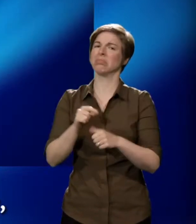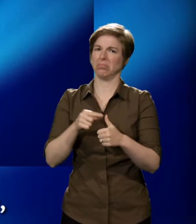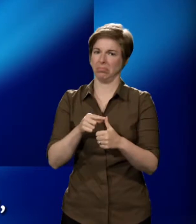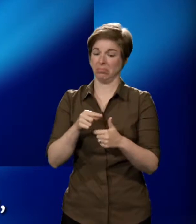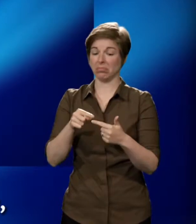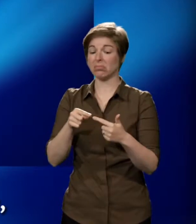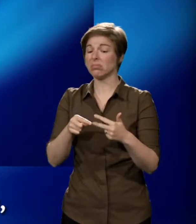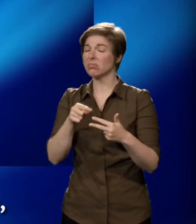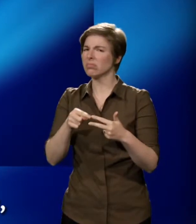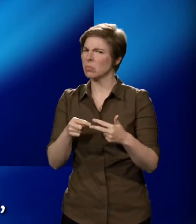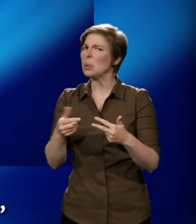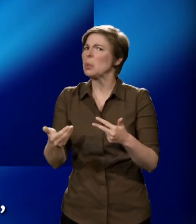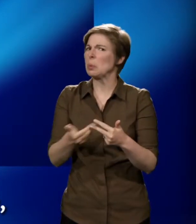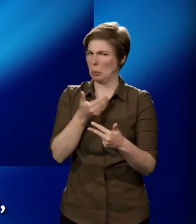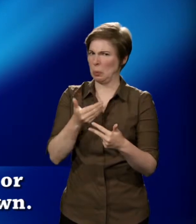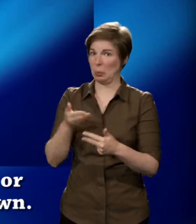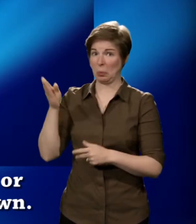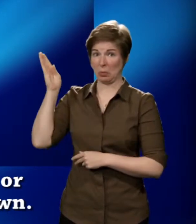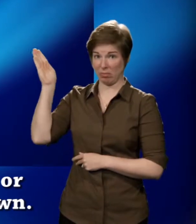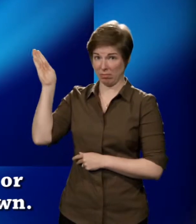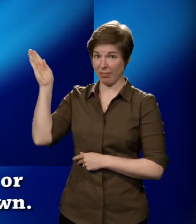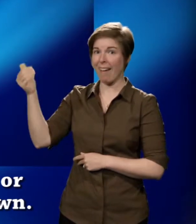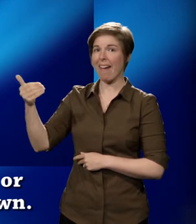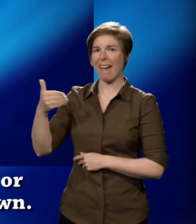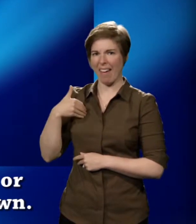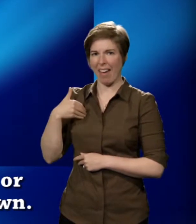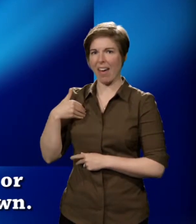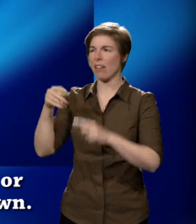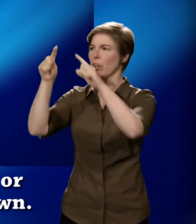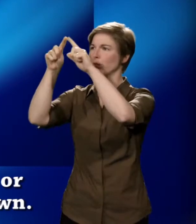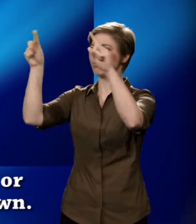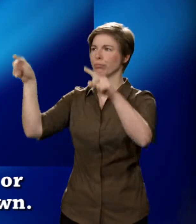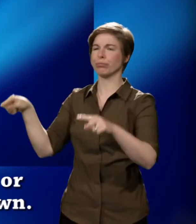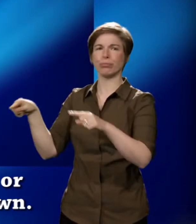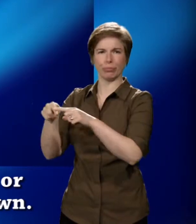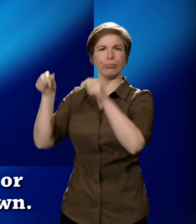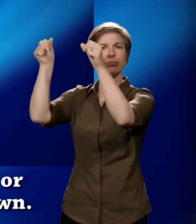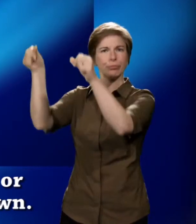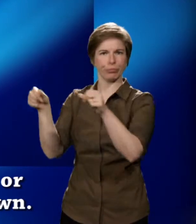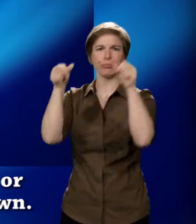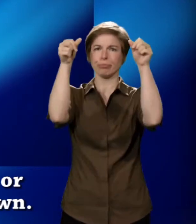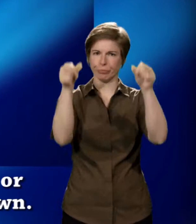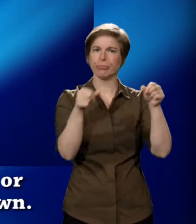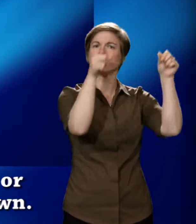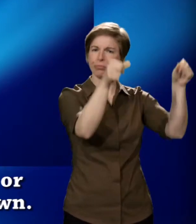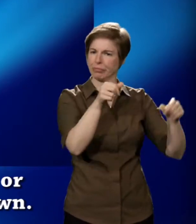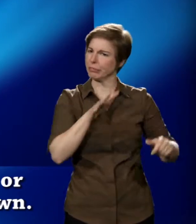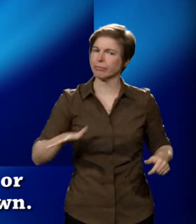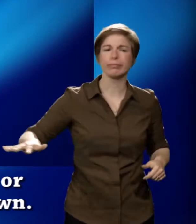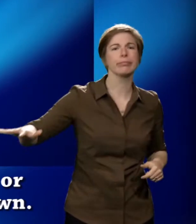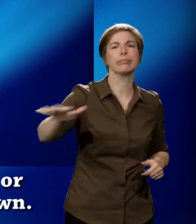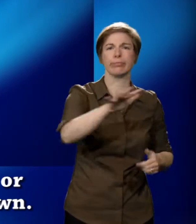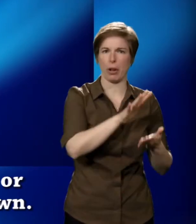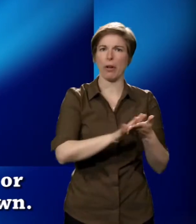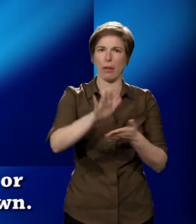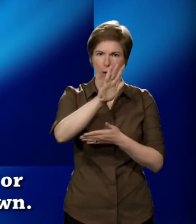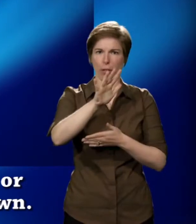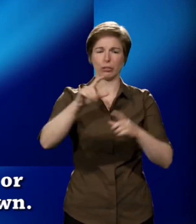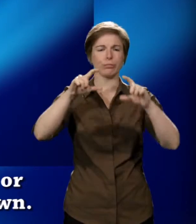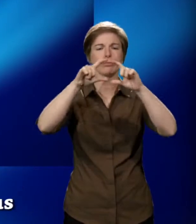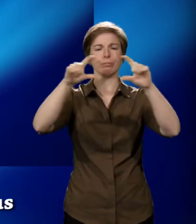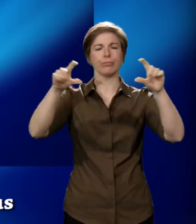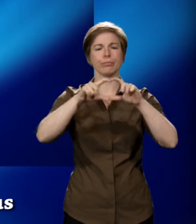poster that has all the different colors, the red for fire, blue for security or medical, and the yellow